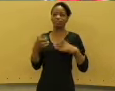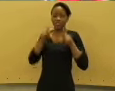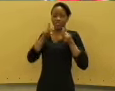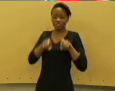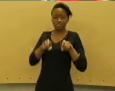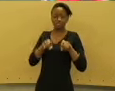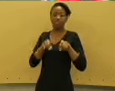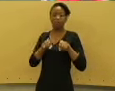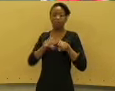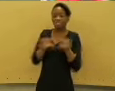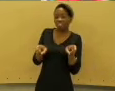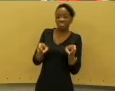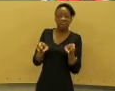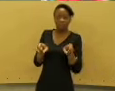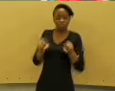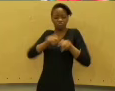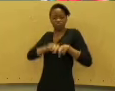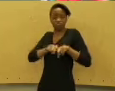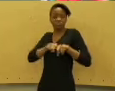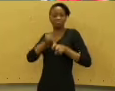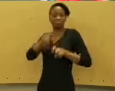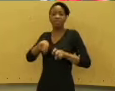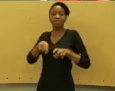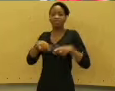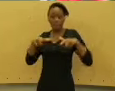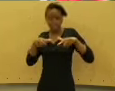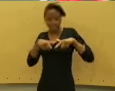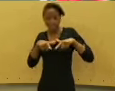sit like a lady, you're virginity testing.